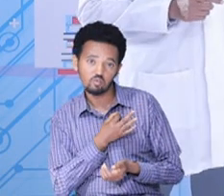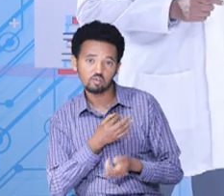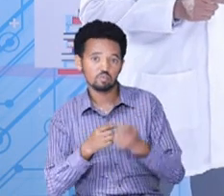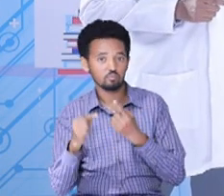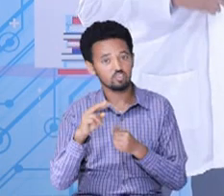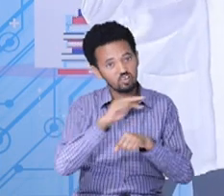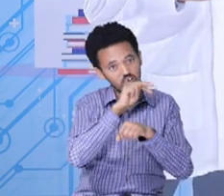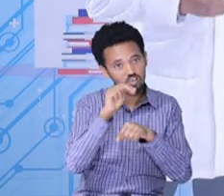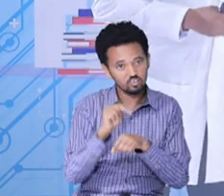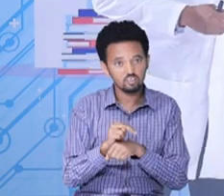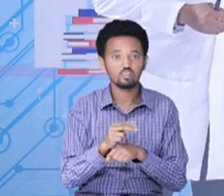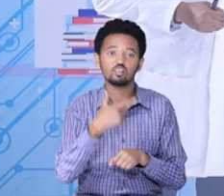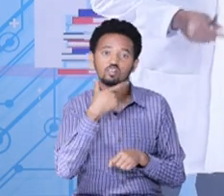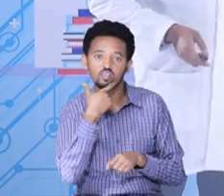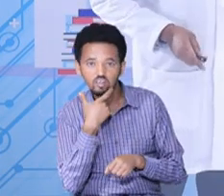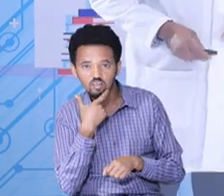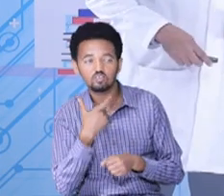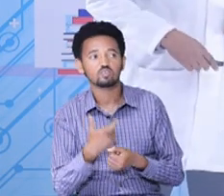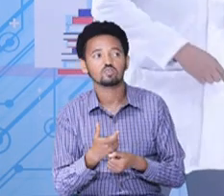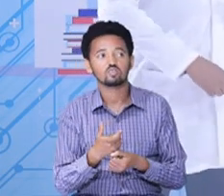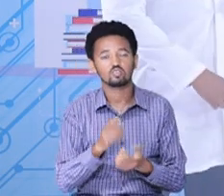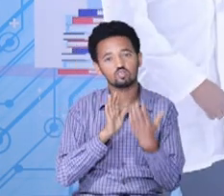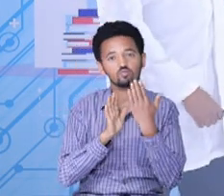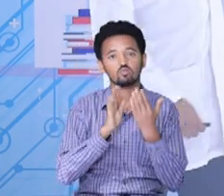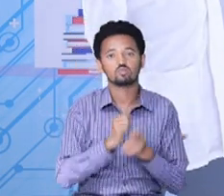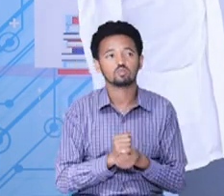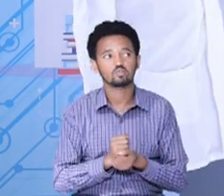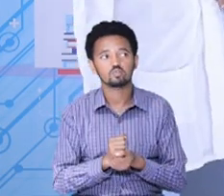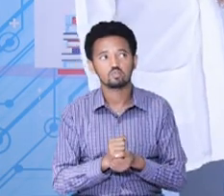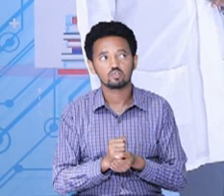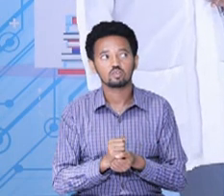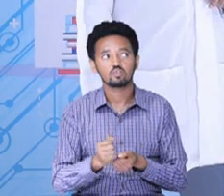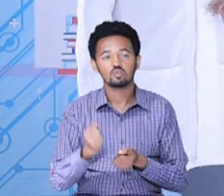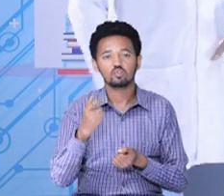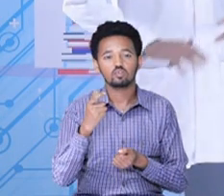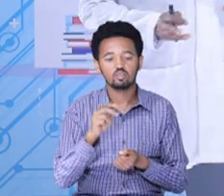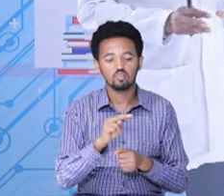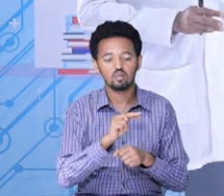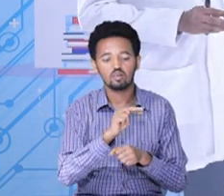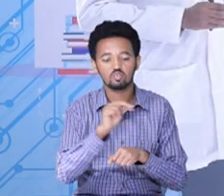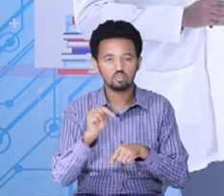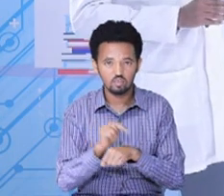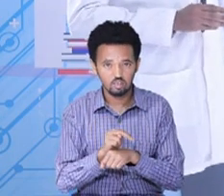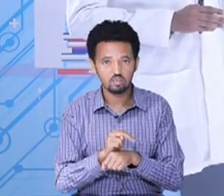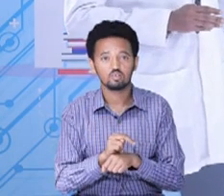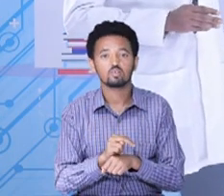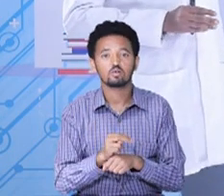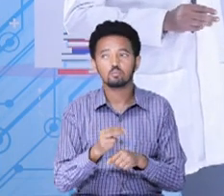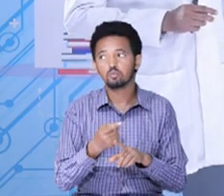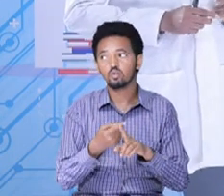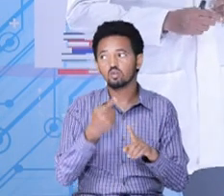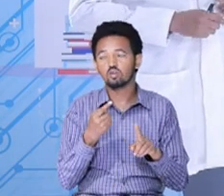Libérationnelle Nationale. In English, National Liberation Front. The National Liberation Front, FLN,